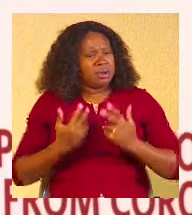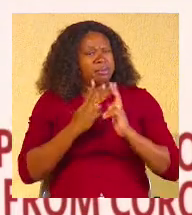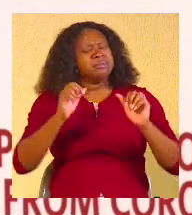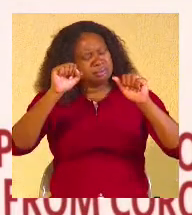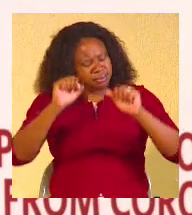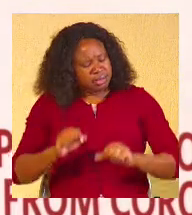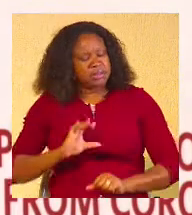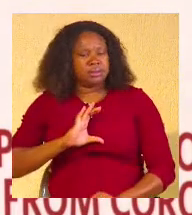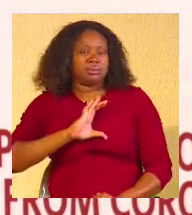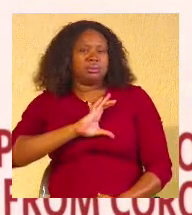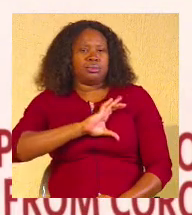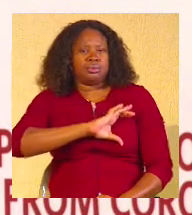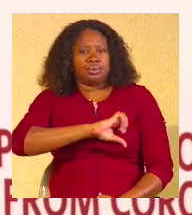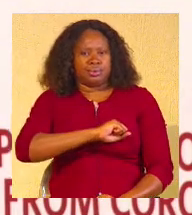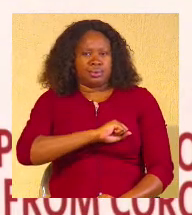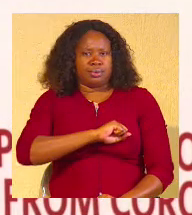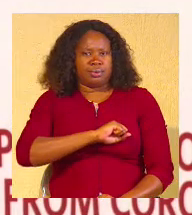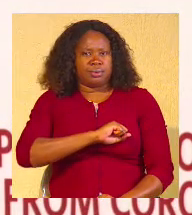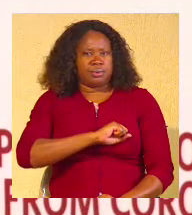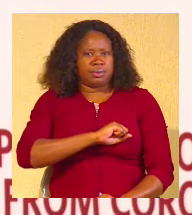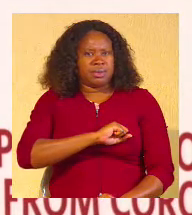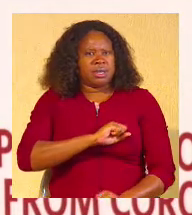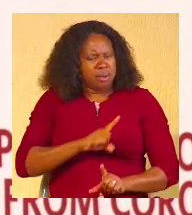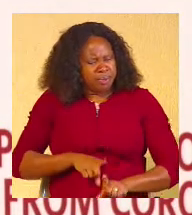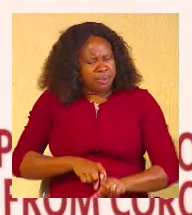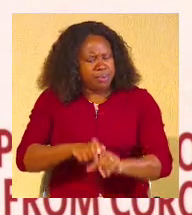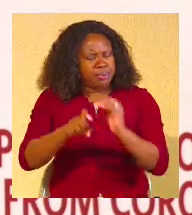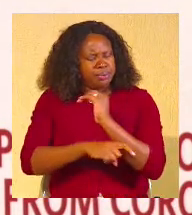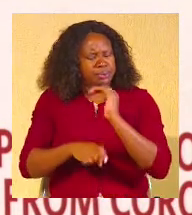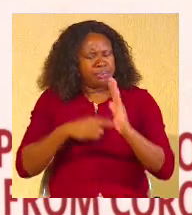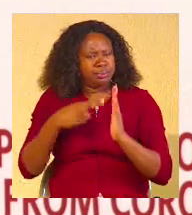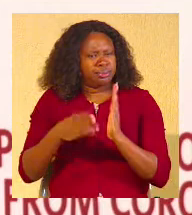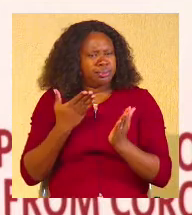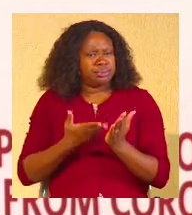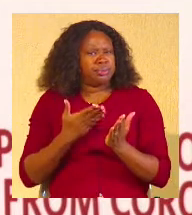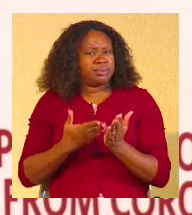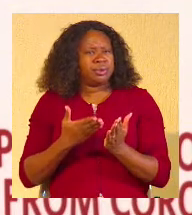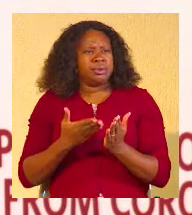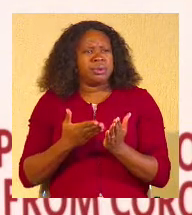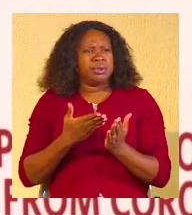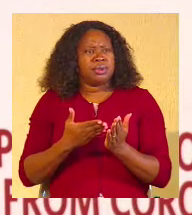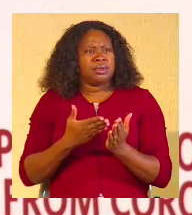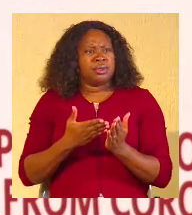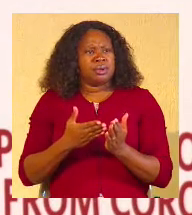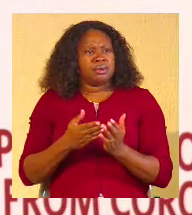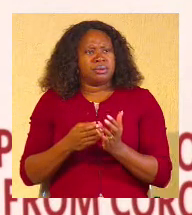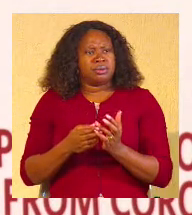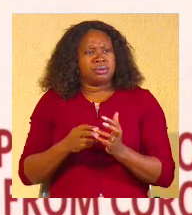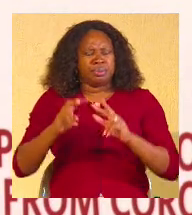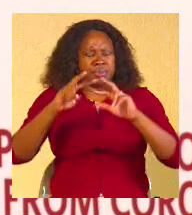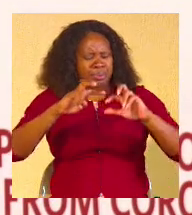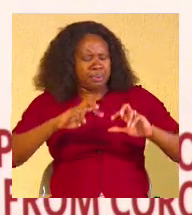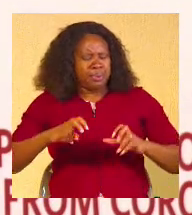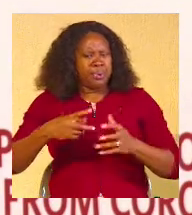patient and strictly follow national guidelines around screening,